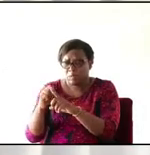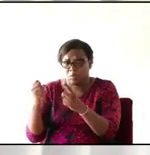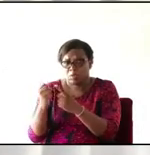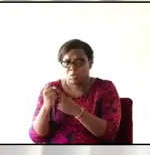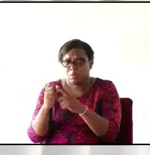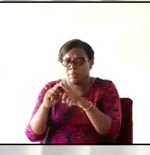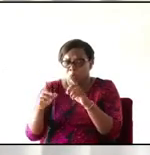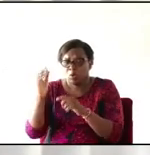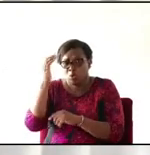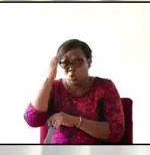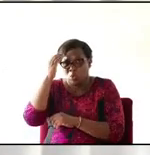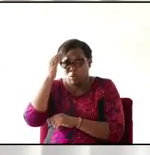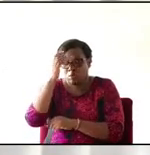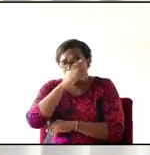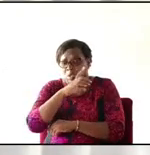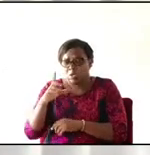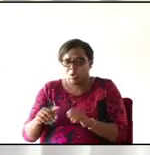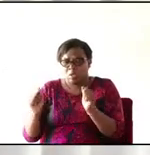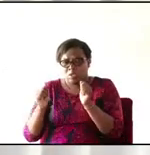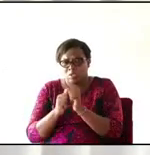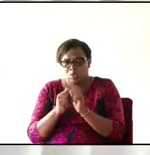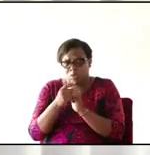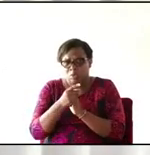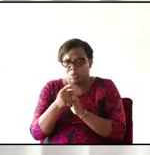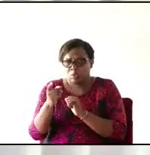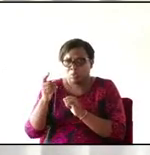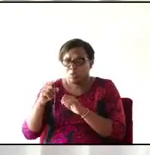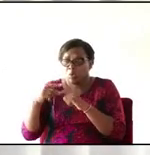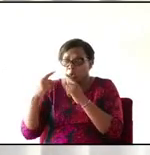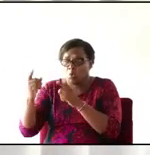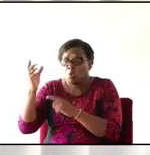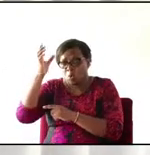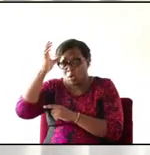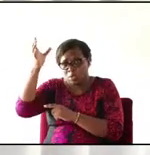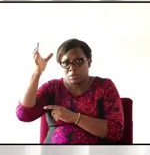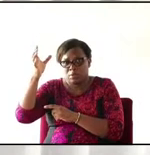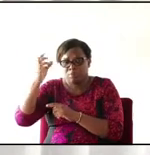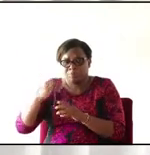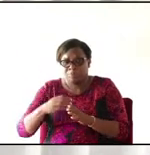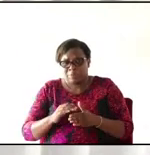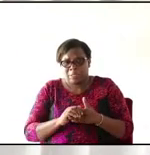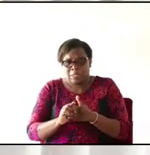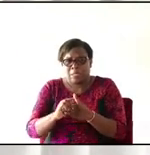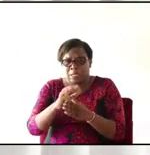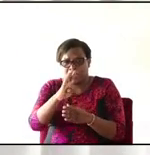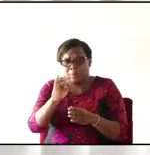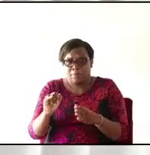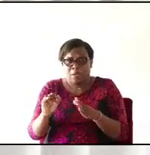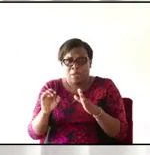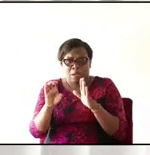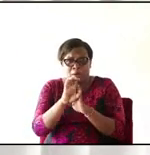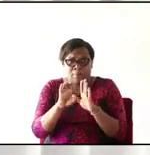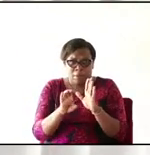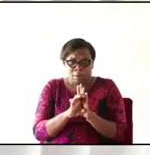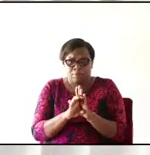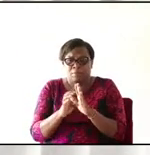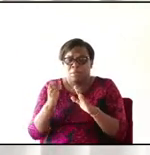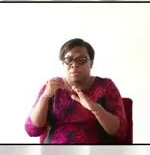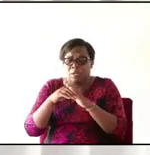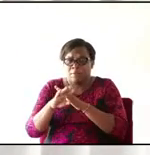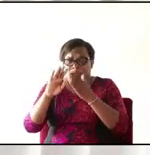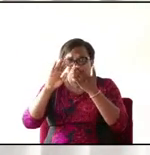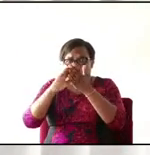me. The go concept, driven by commandment, involves community,